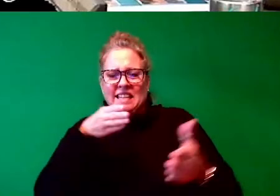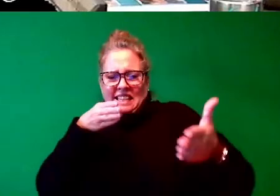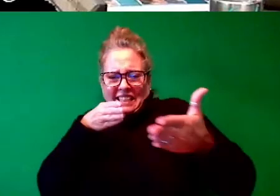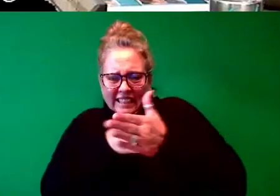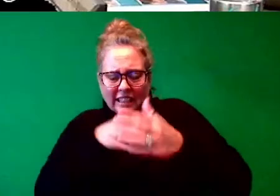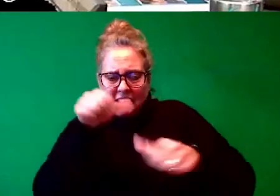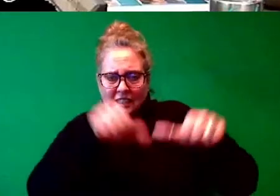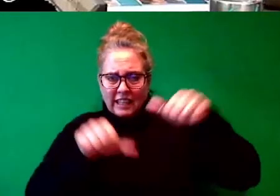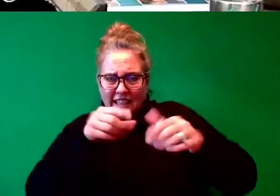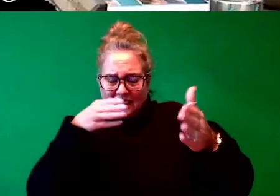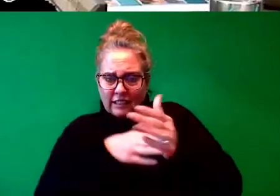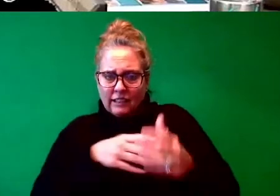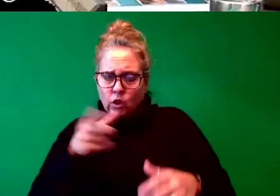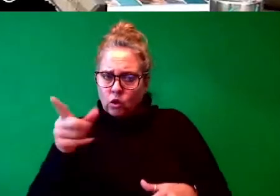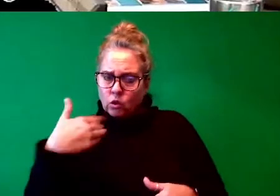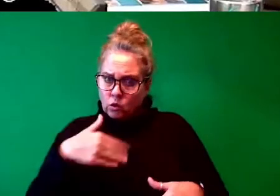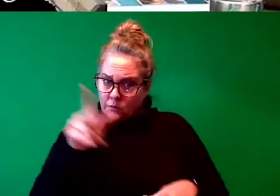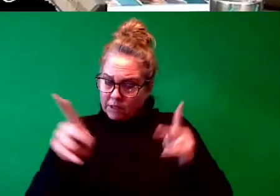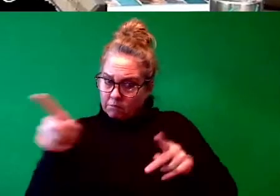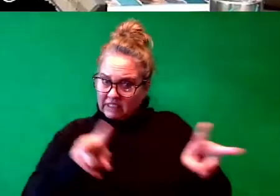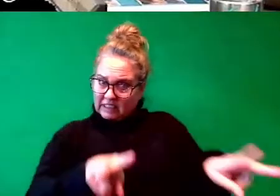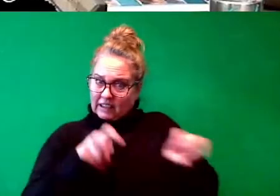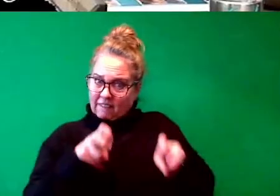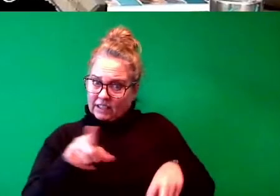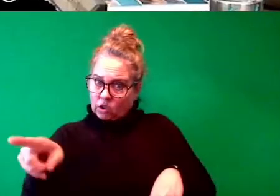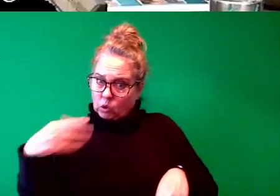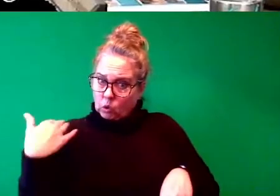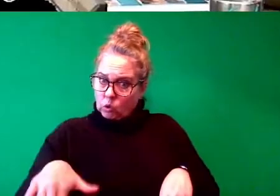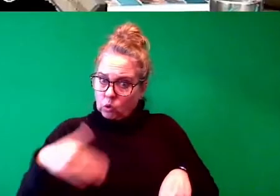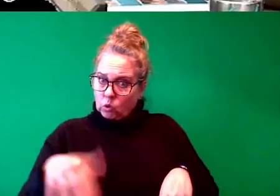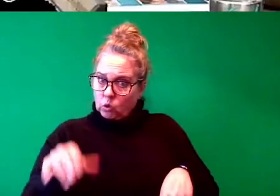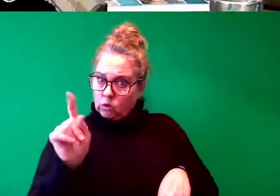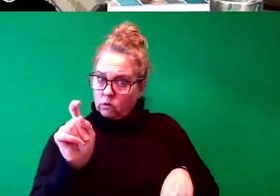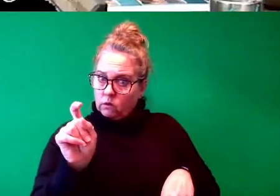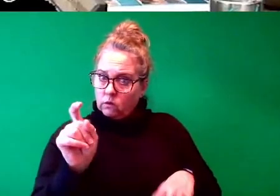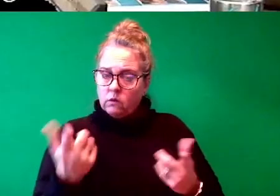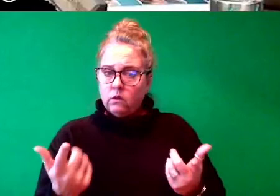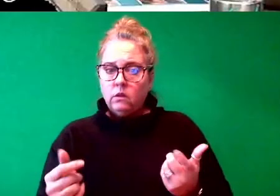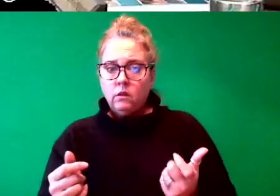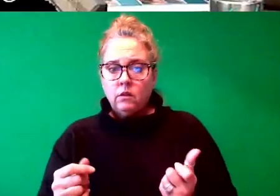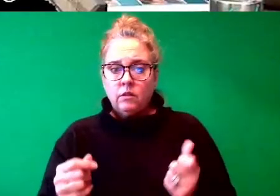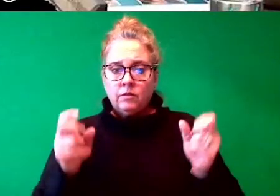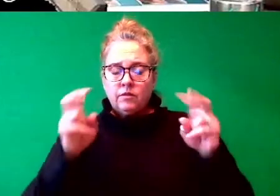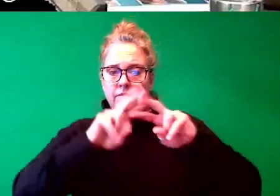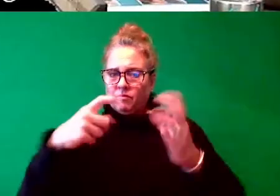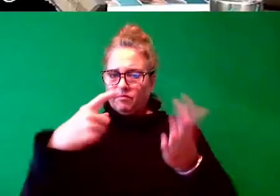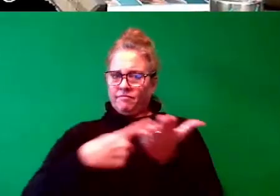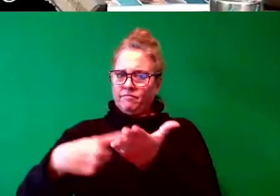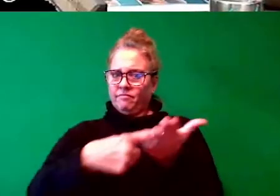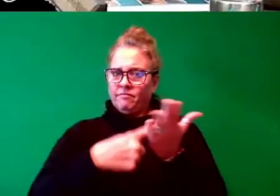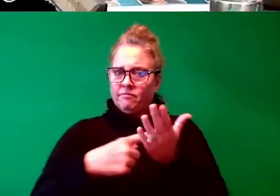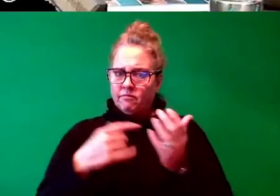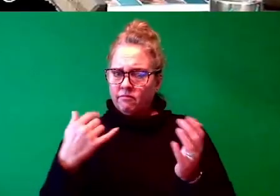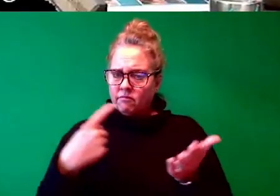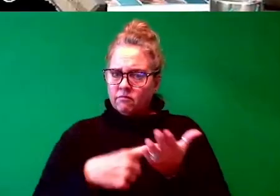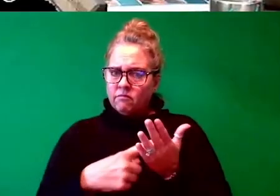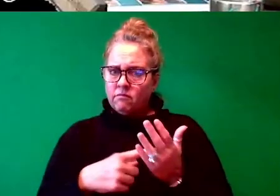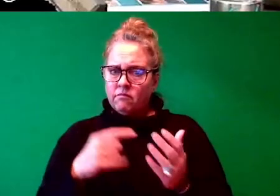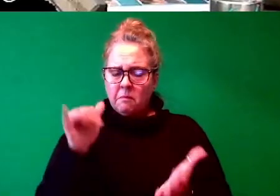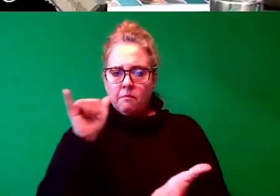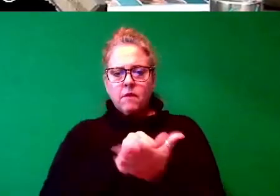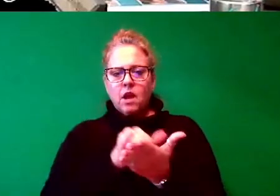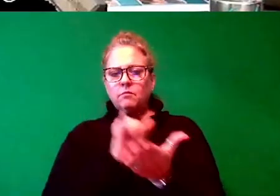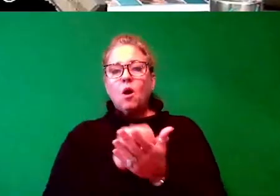Quite frankly, it is difficult to have a civil discussion about the science behind these vaccines or the science behind almost any of the